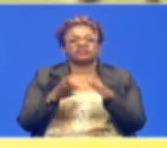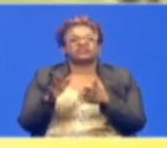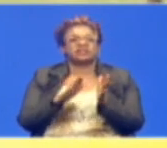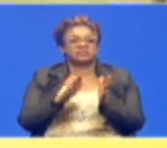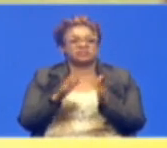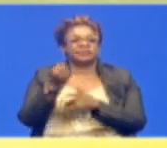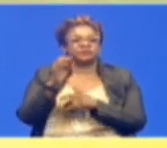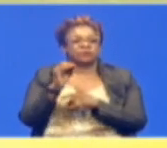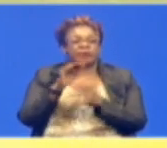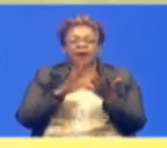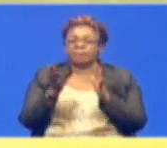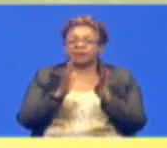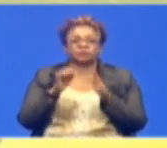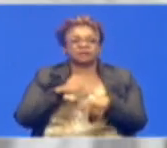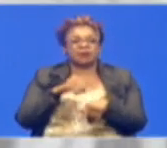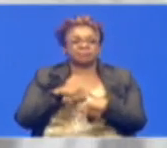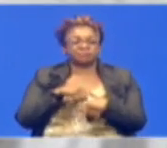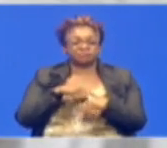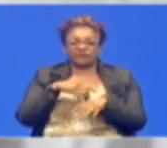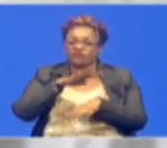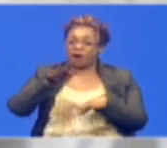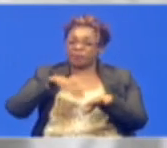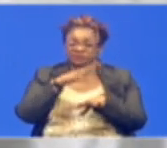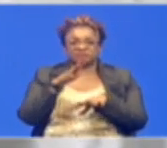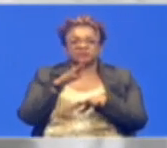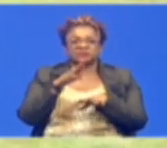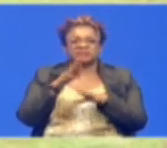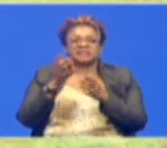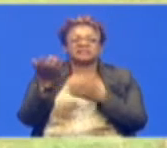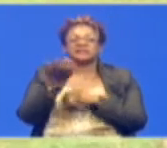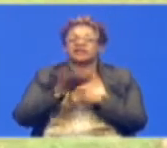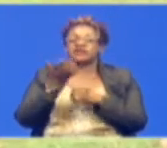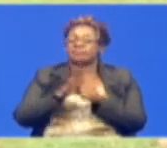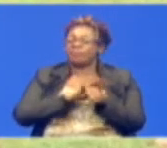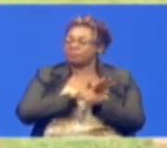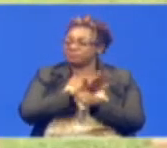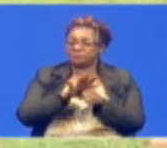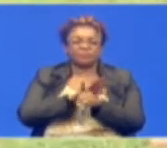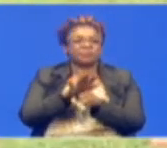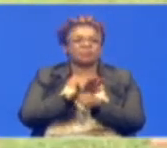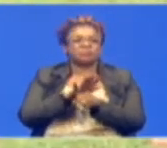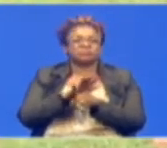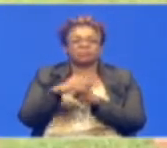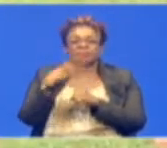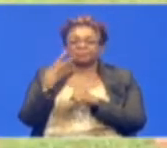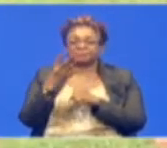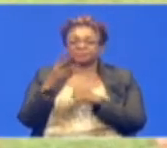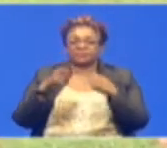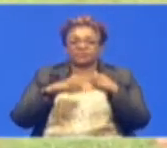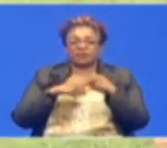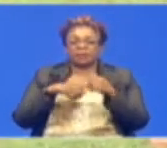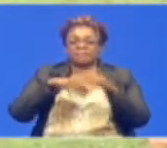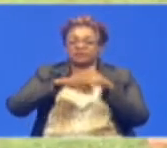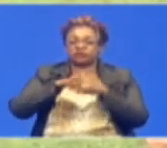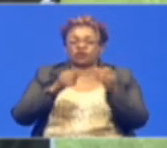so at around 4 hours before kickoff, the stadium was packed. The 56 match officials, 26 center referees